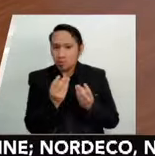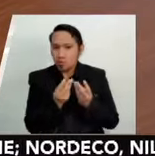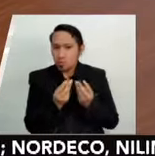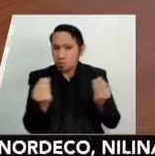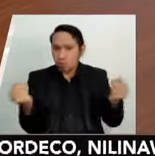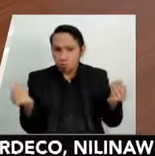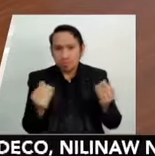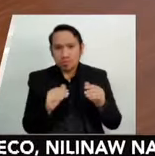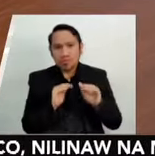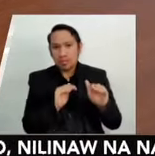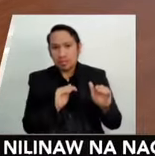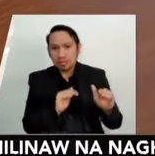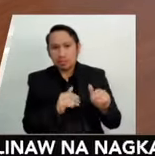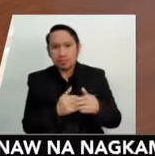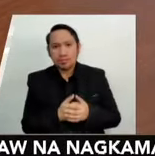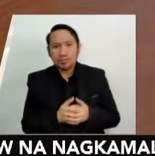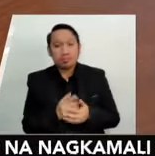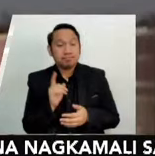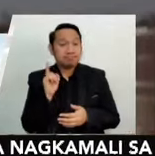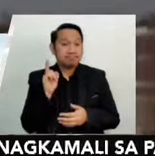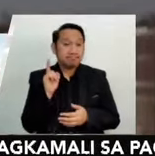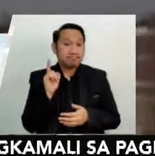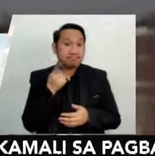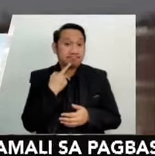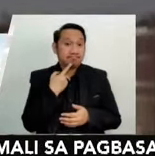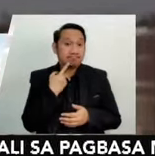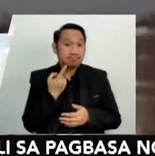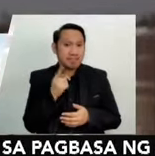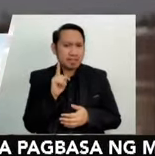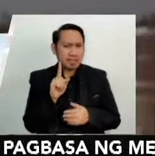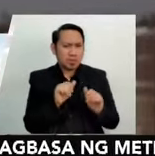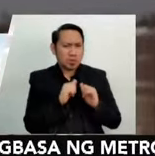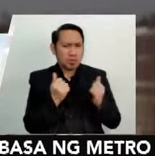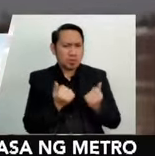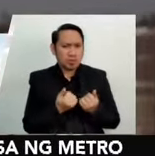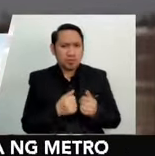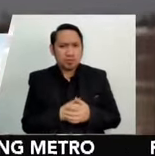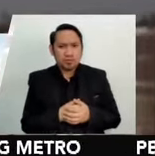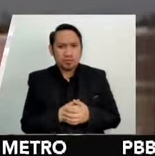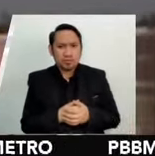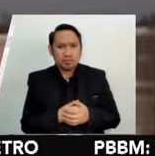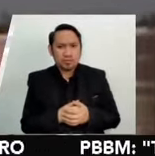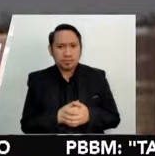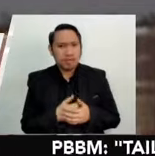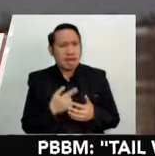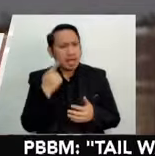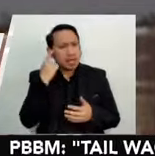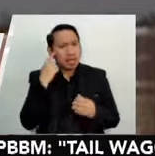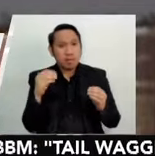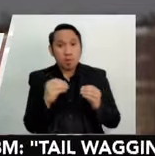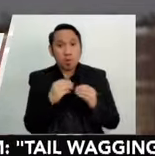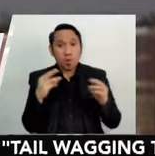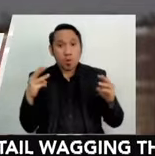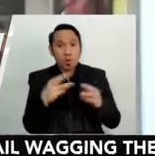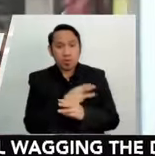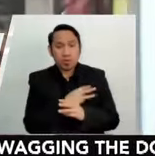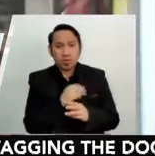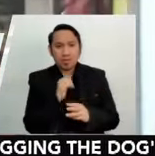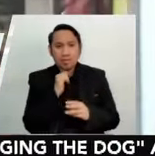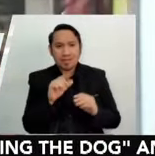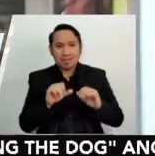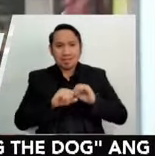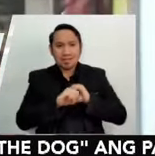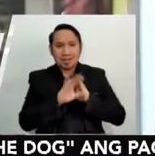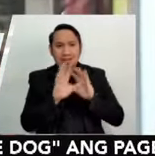ng Automobile Association Philippines, I think it's definitely going to worsen because there's no cure for 2024. There's